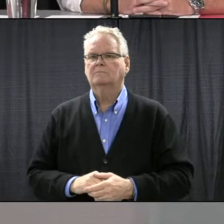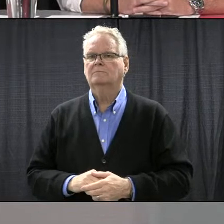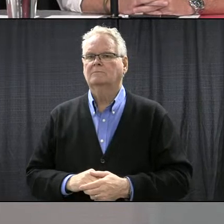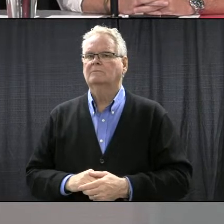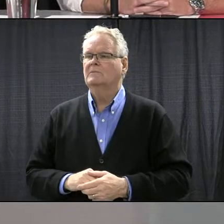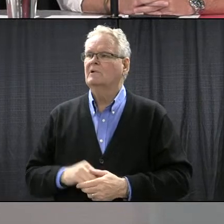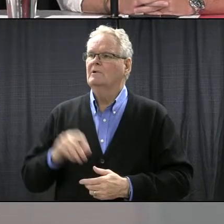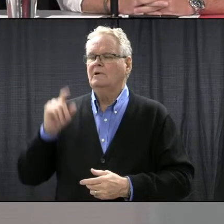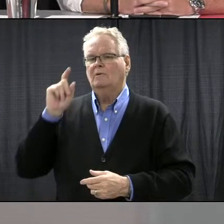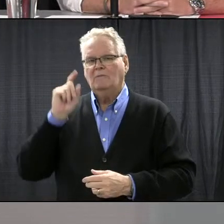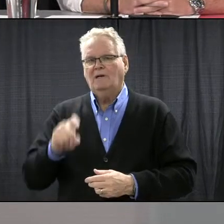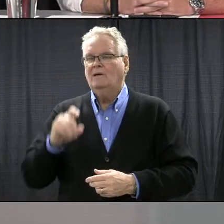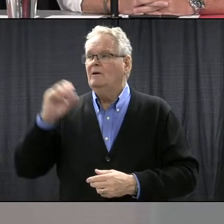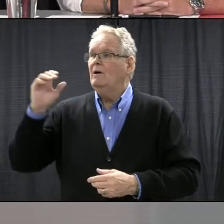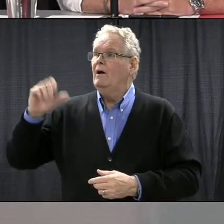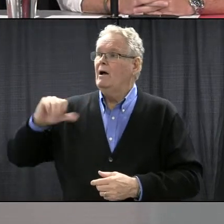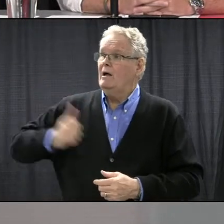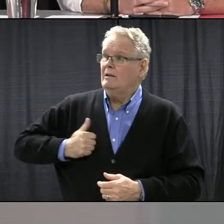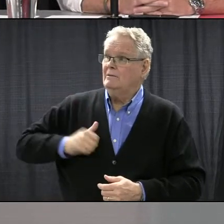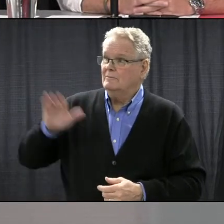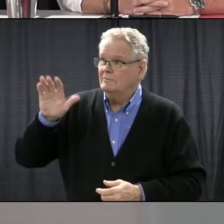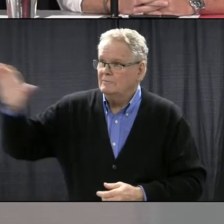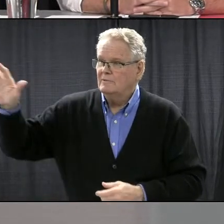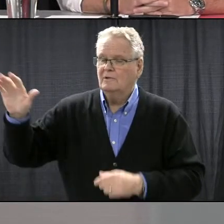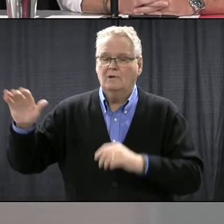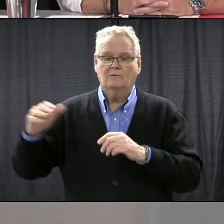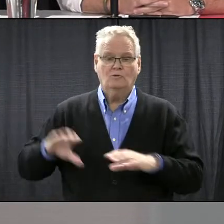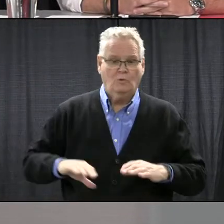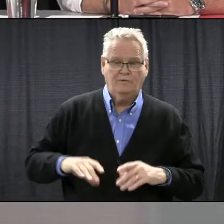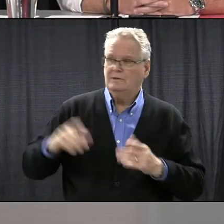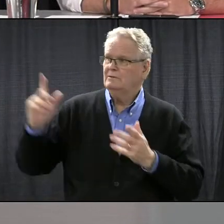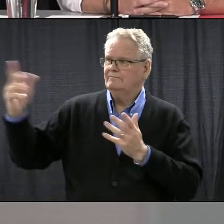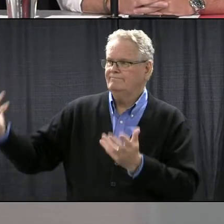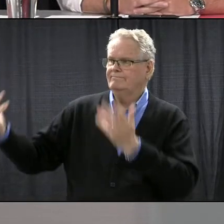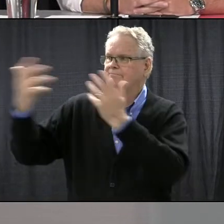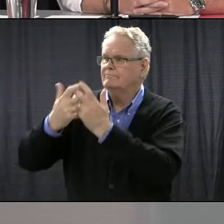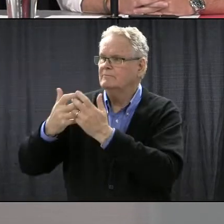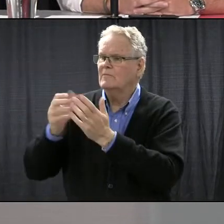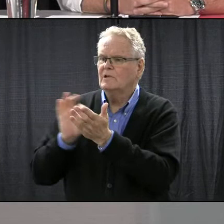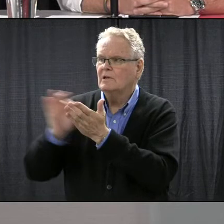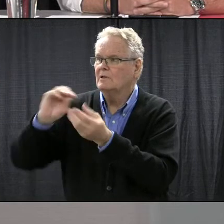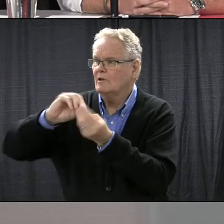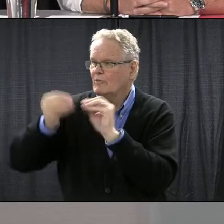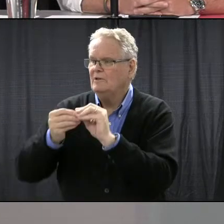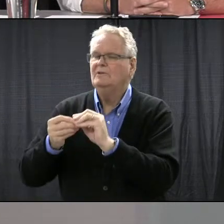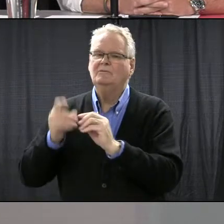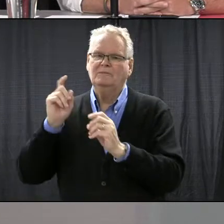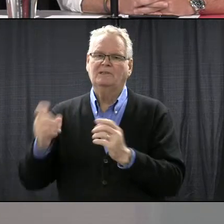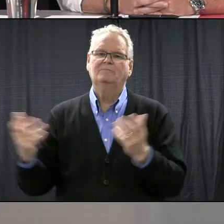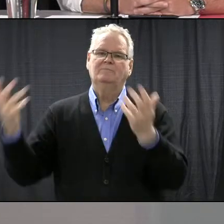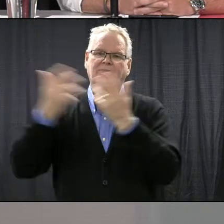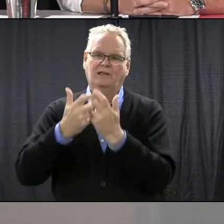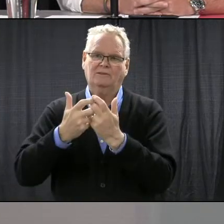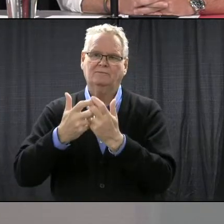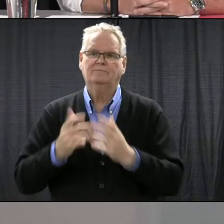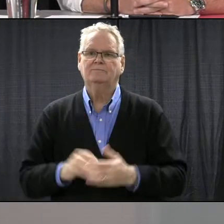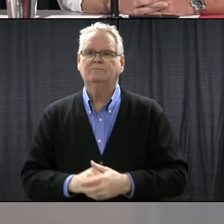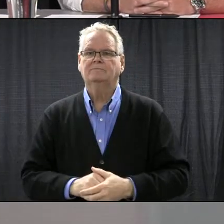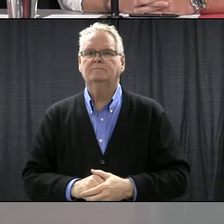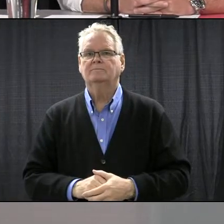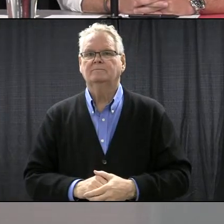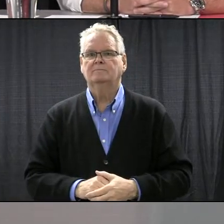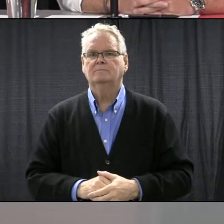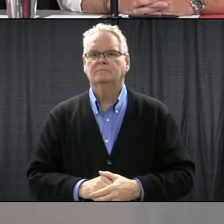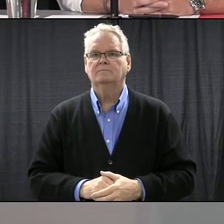Our next questions are from Kellyanne Roberts with NTV. Please go ahead and make your way to the mic. Thank you. Premier, you noted to